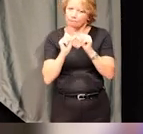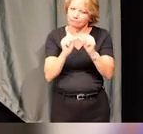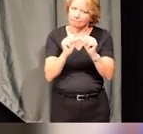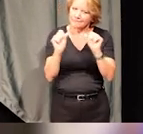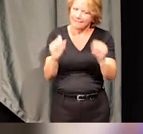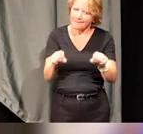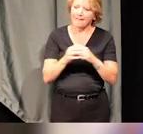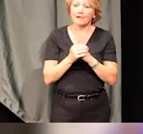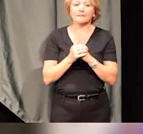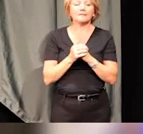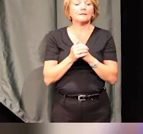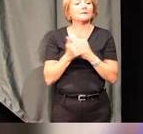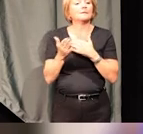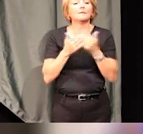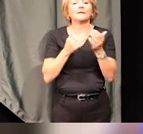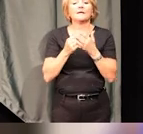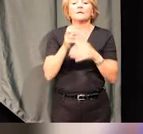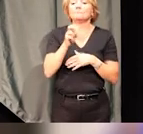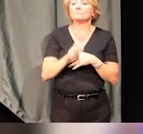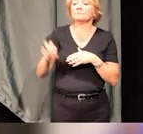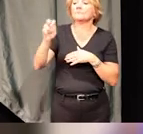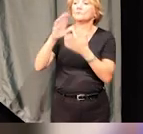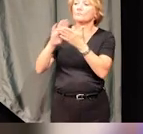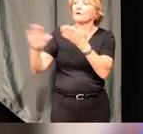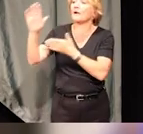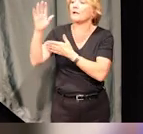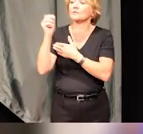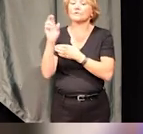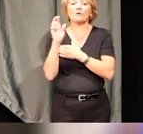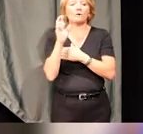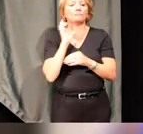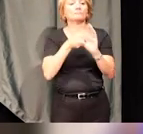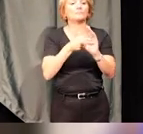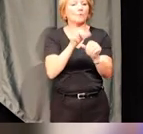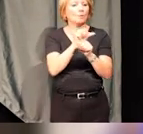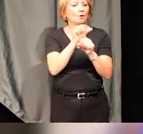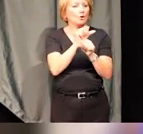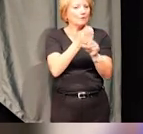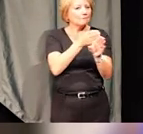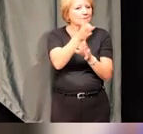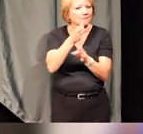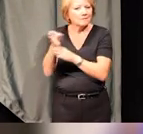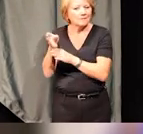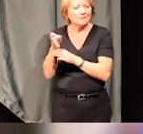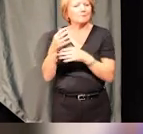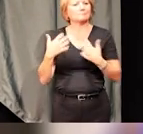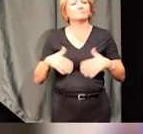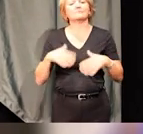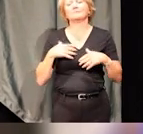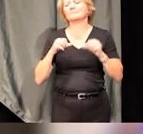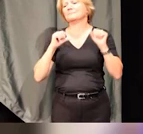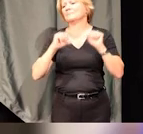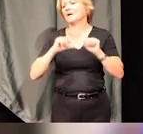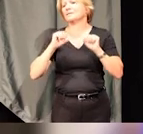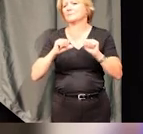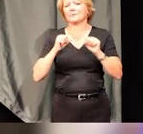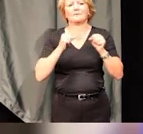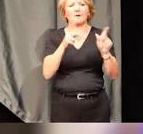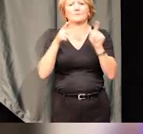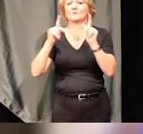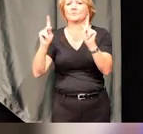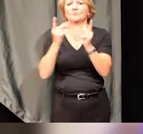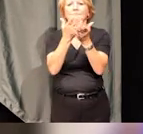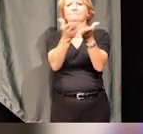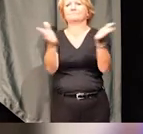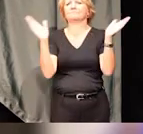keep it going. Whether you're continuing your education or you're stepping into the workforce, the possibilities are